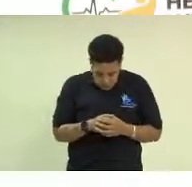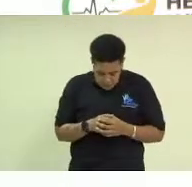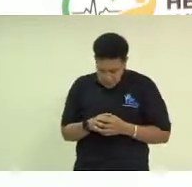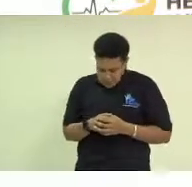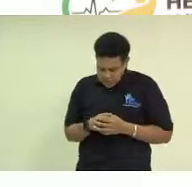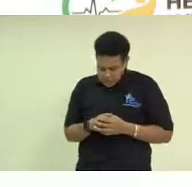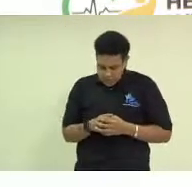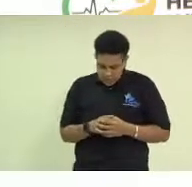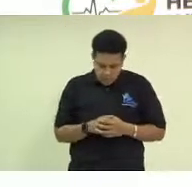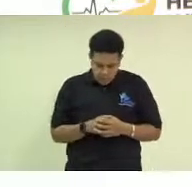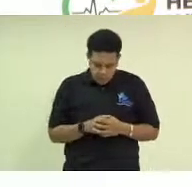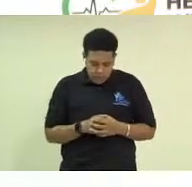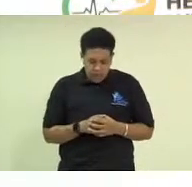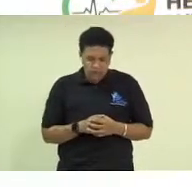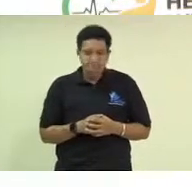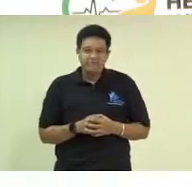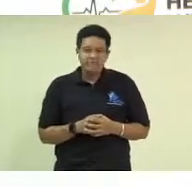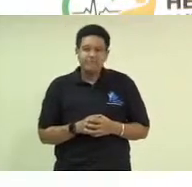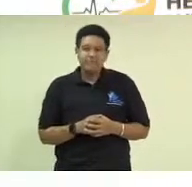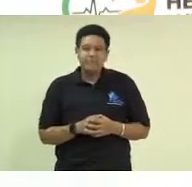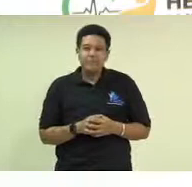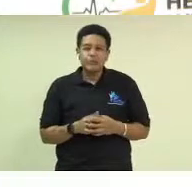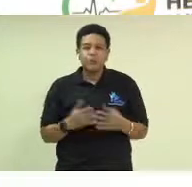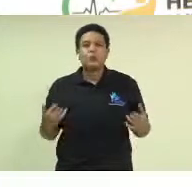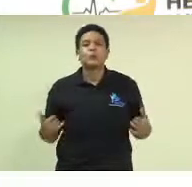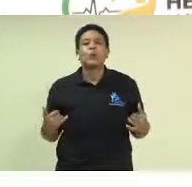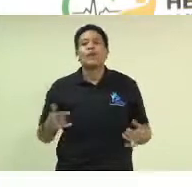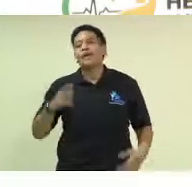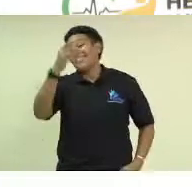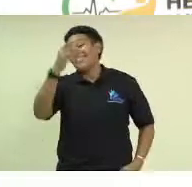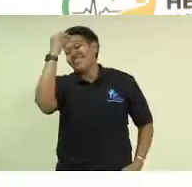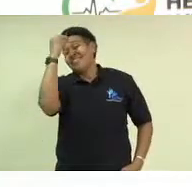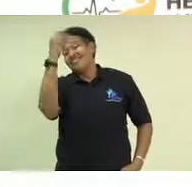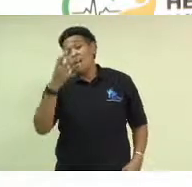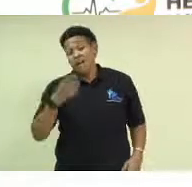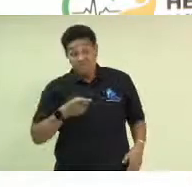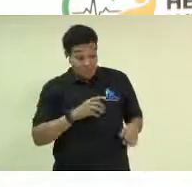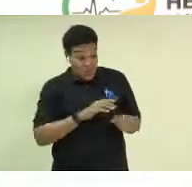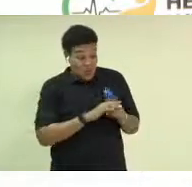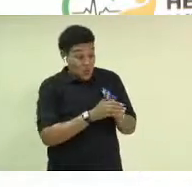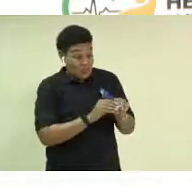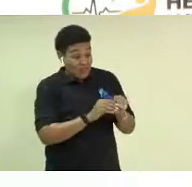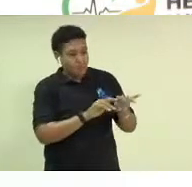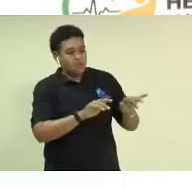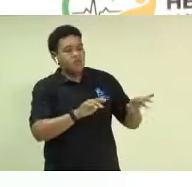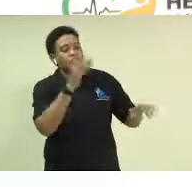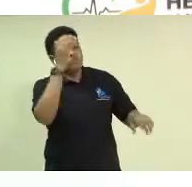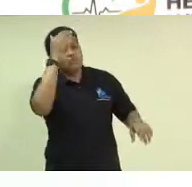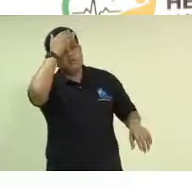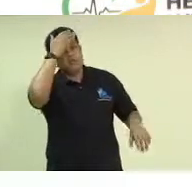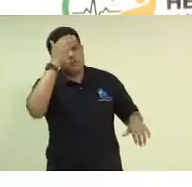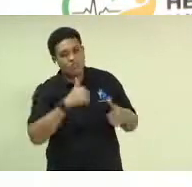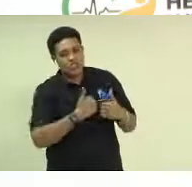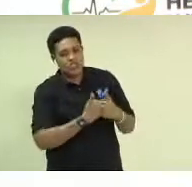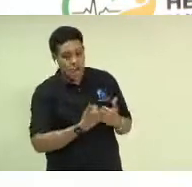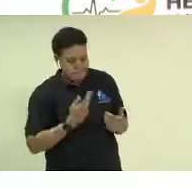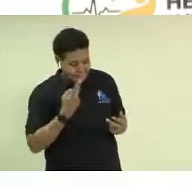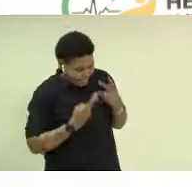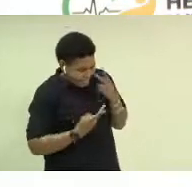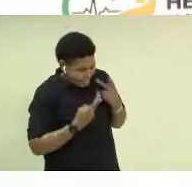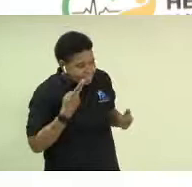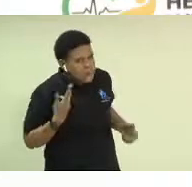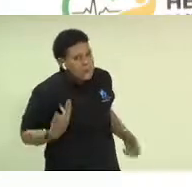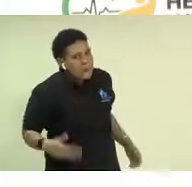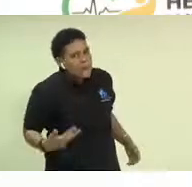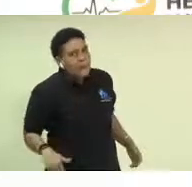Today we face a number of challenges as it relates to COVID, and in the normal approach